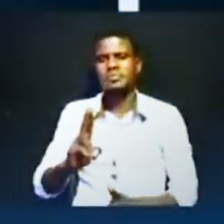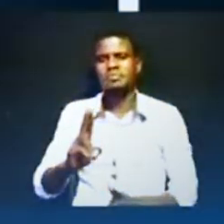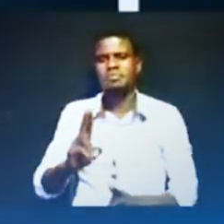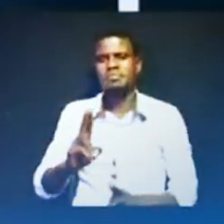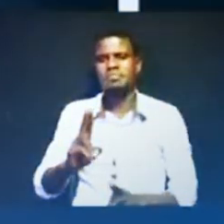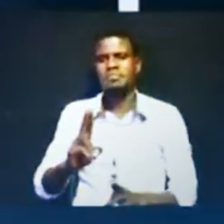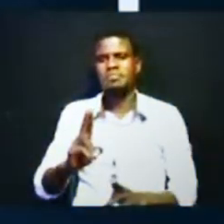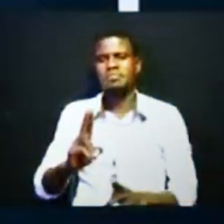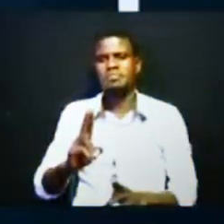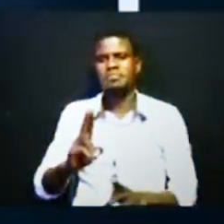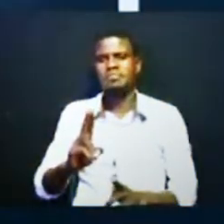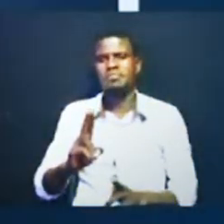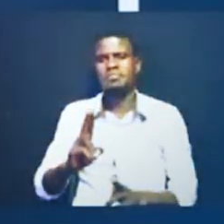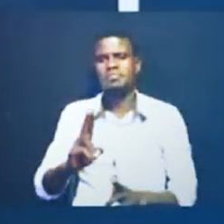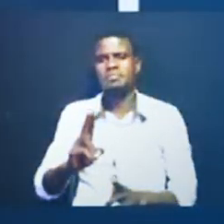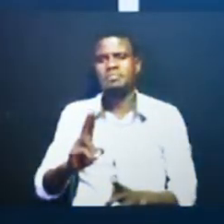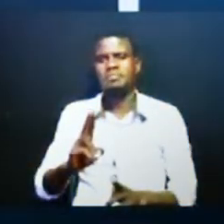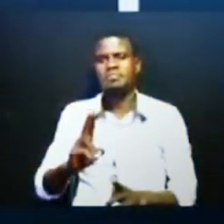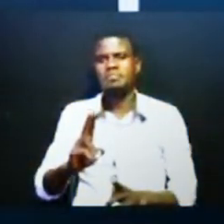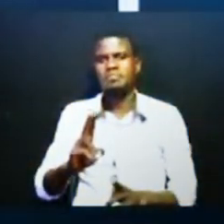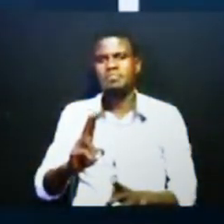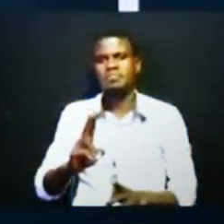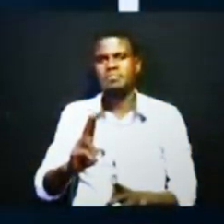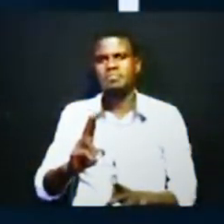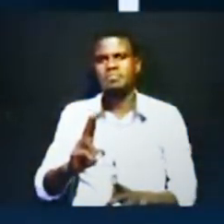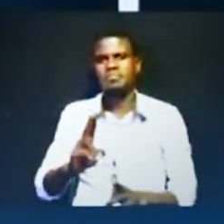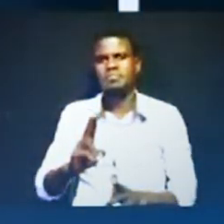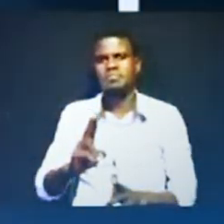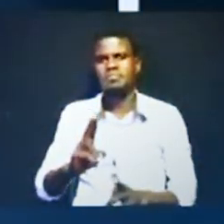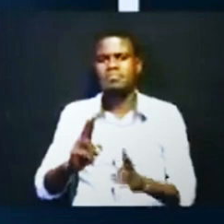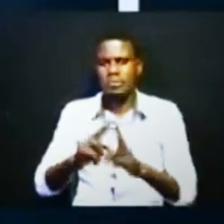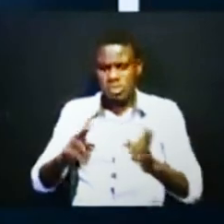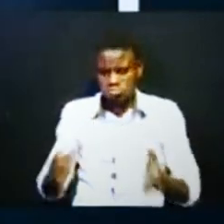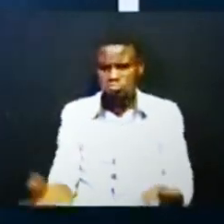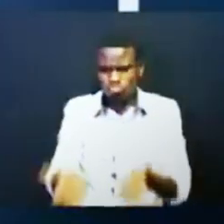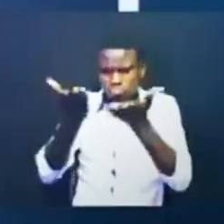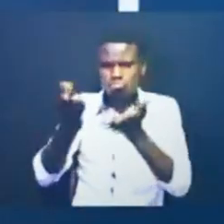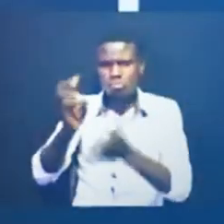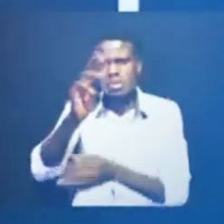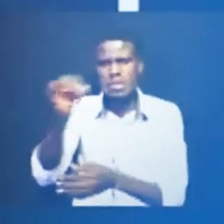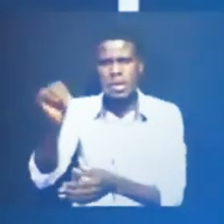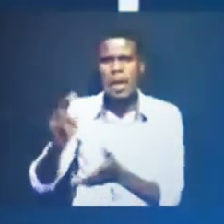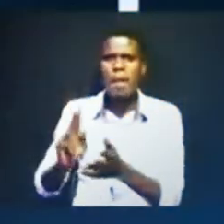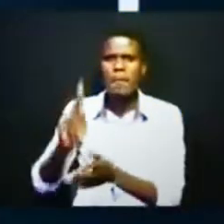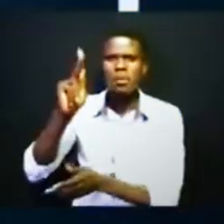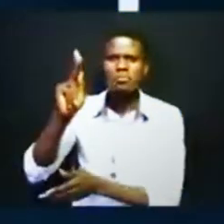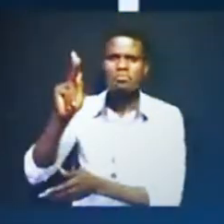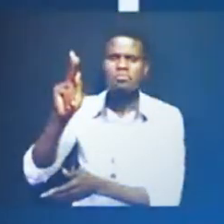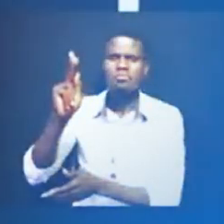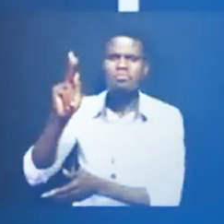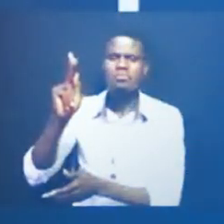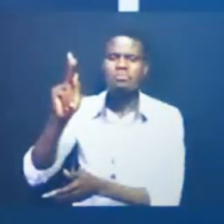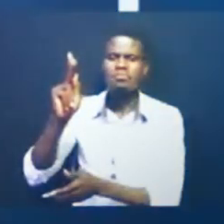ene hia ewa brabom enye di edi enyunyam ebebre. So lift him up. Enunti manoso.